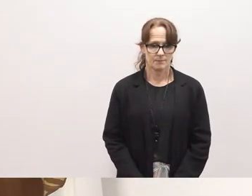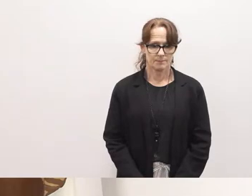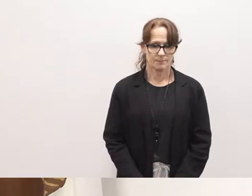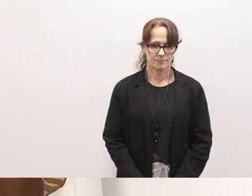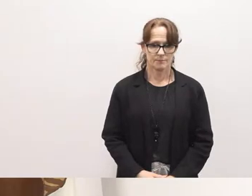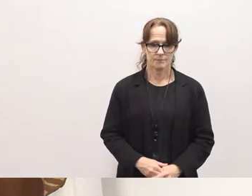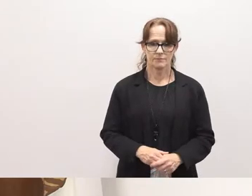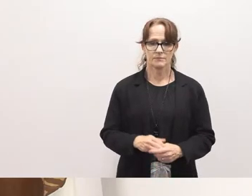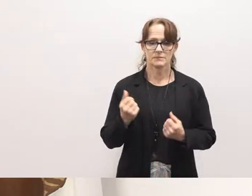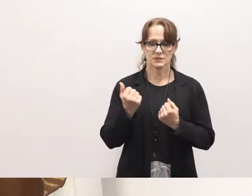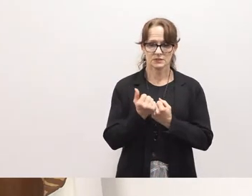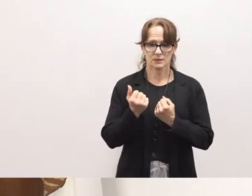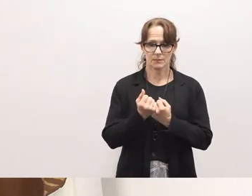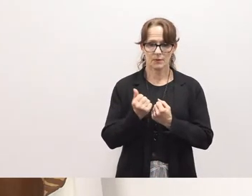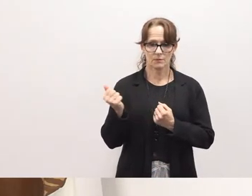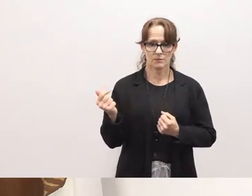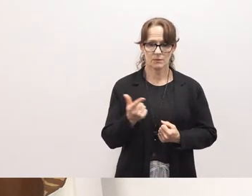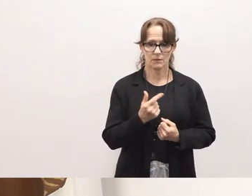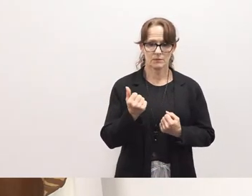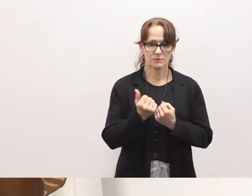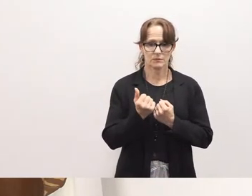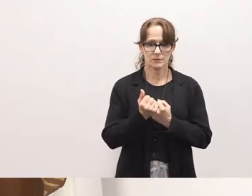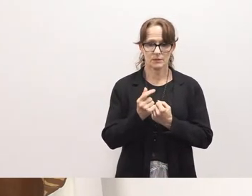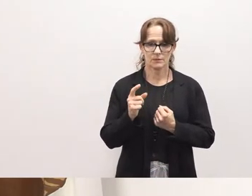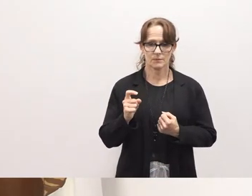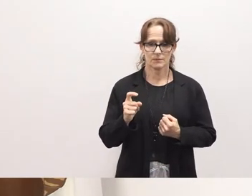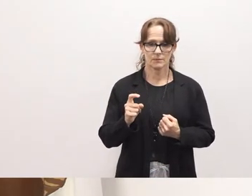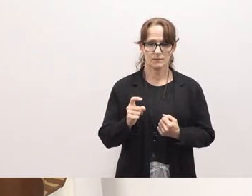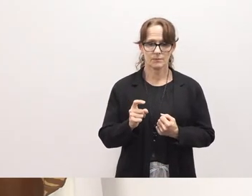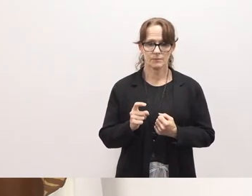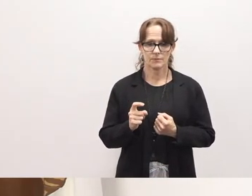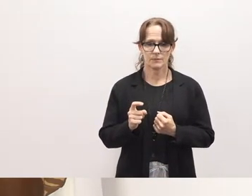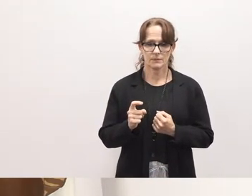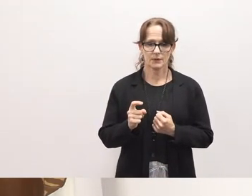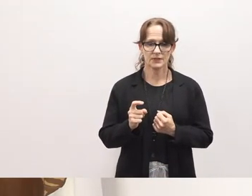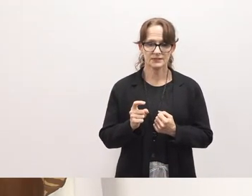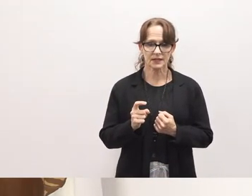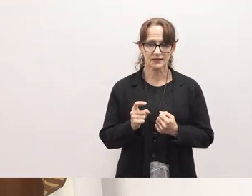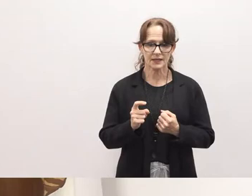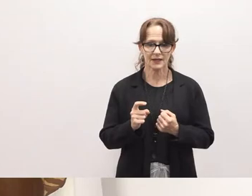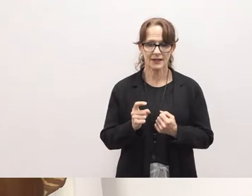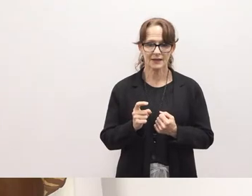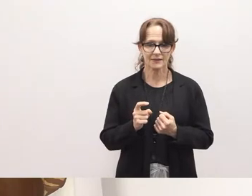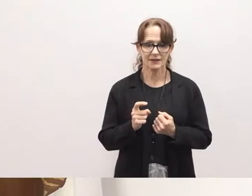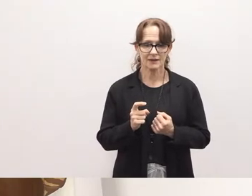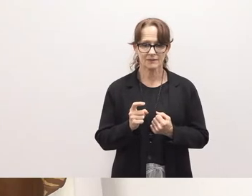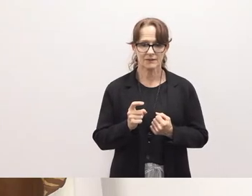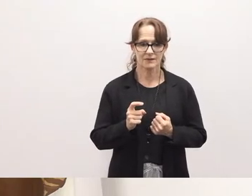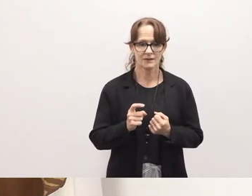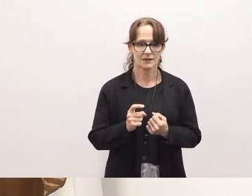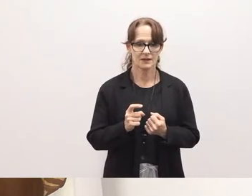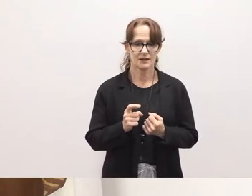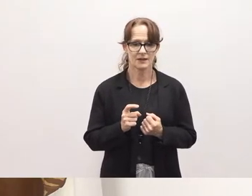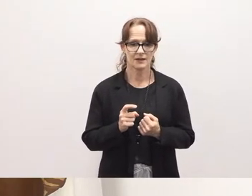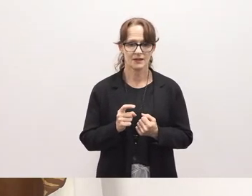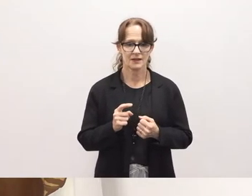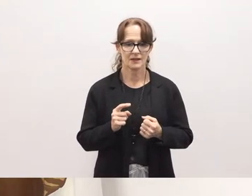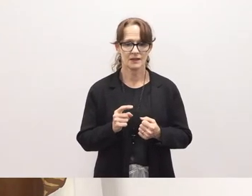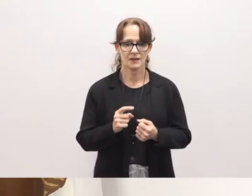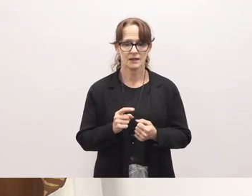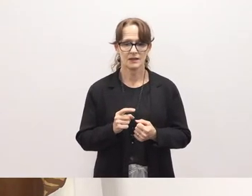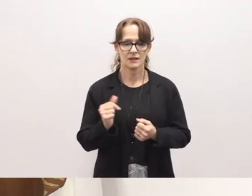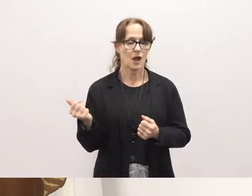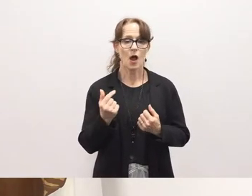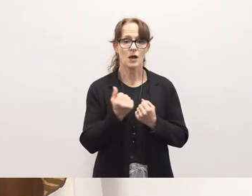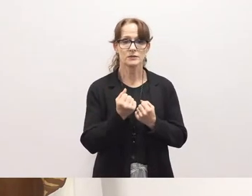All in favor? Should we have? No, we don't. We don't have to do that. Okay. All in favor? Aye. Aye. Aye. Any